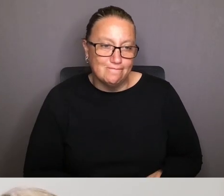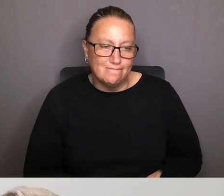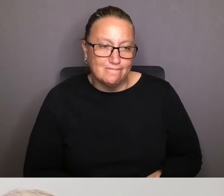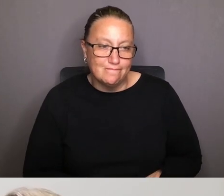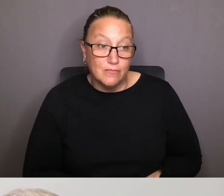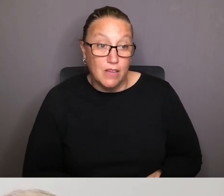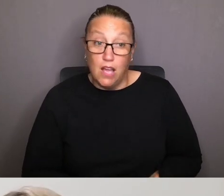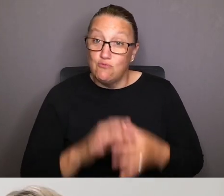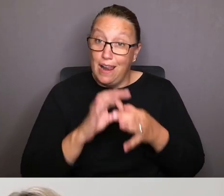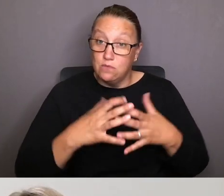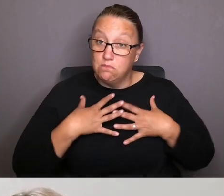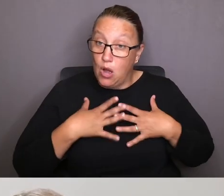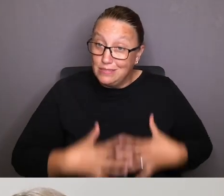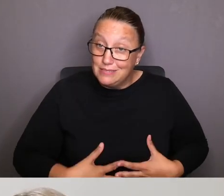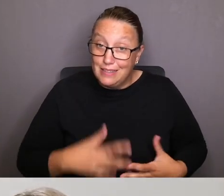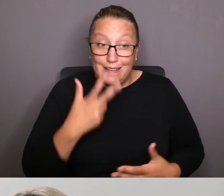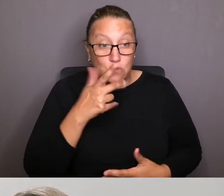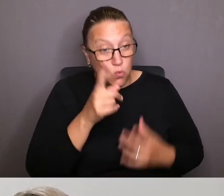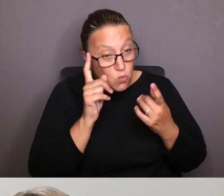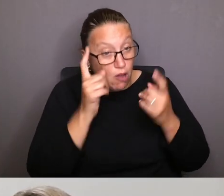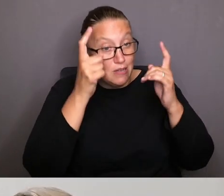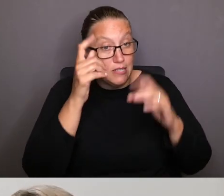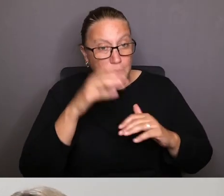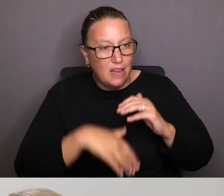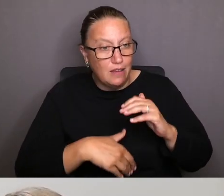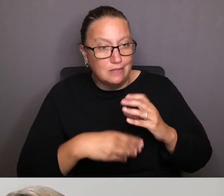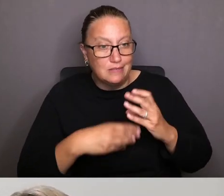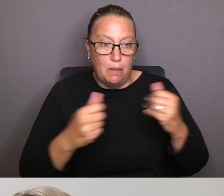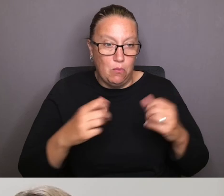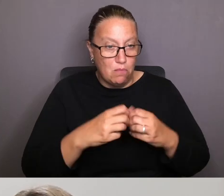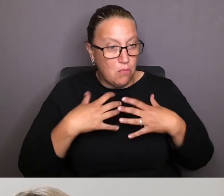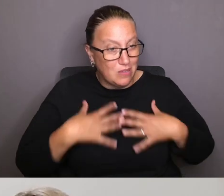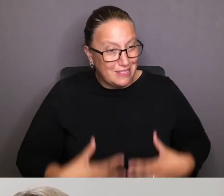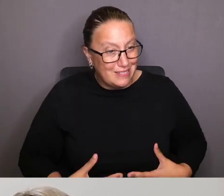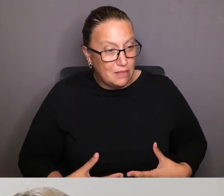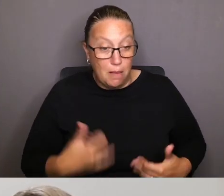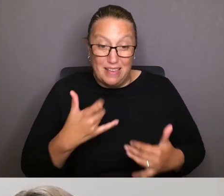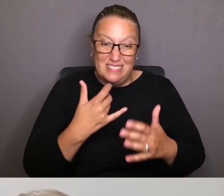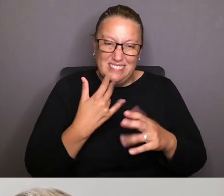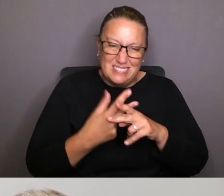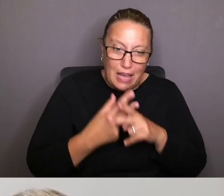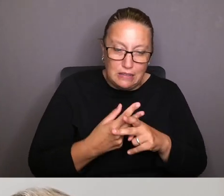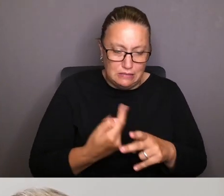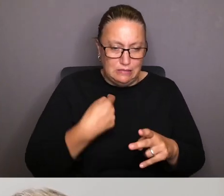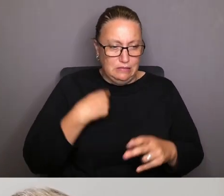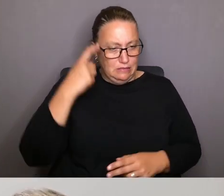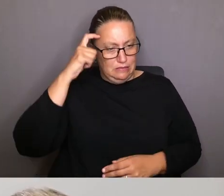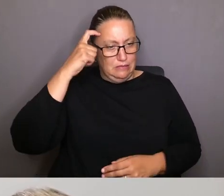are spread through sex. And definitely, like any other matters to do with the body, if people are worried